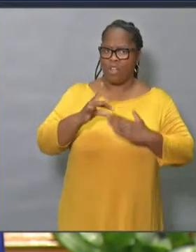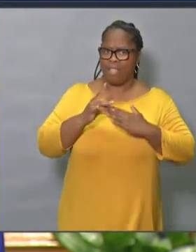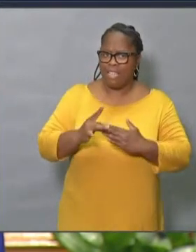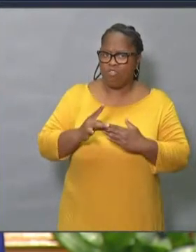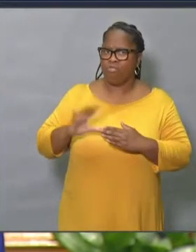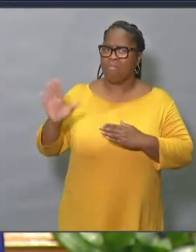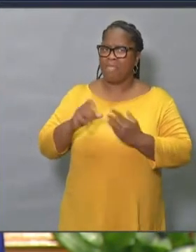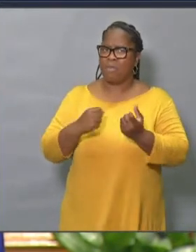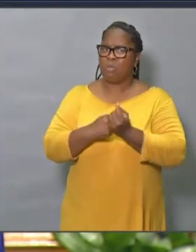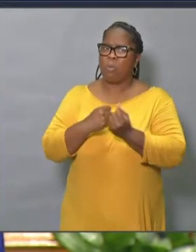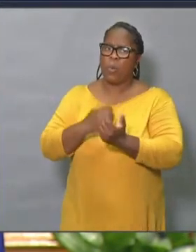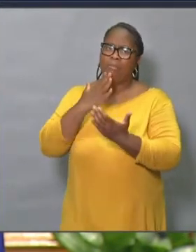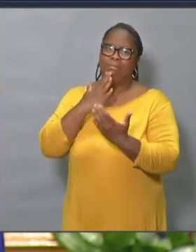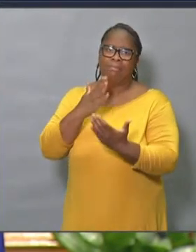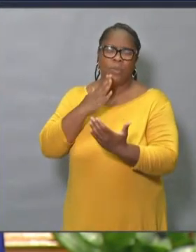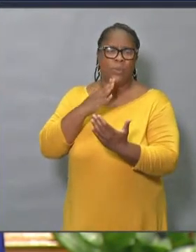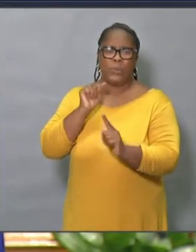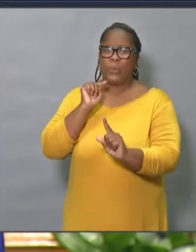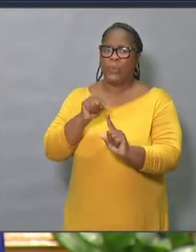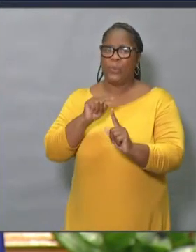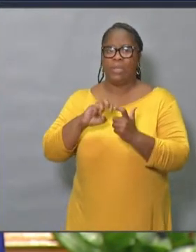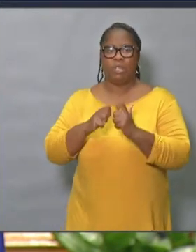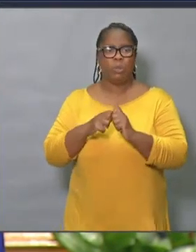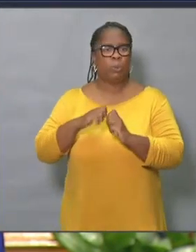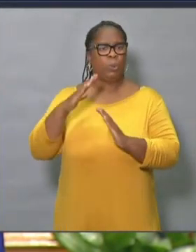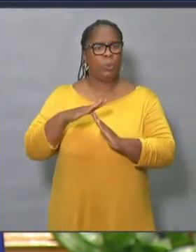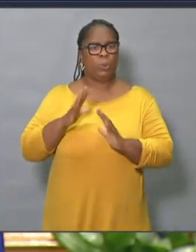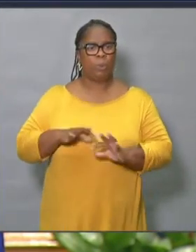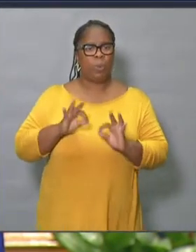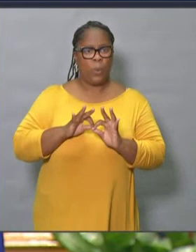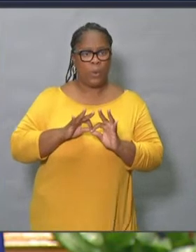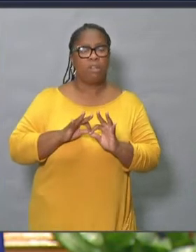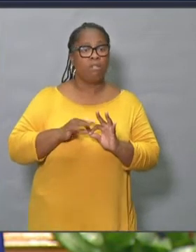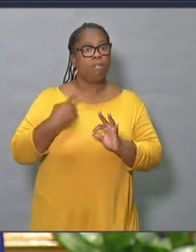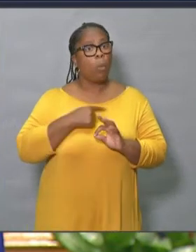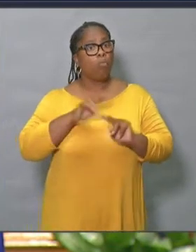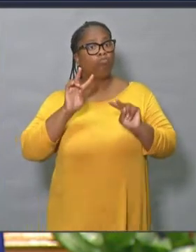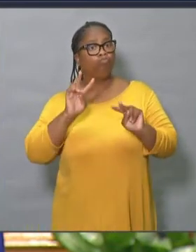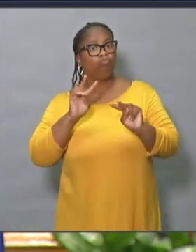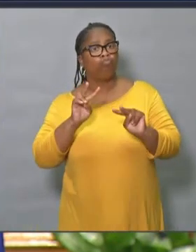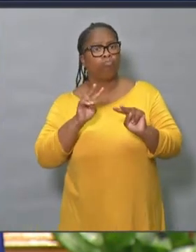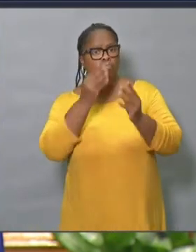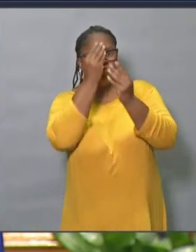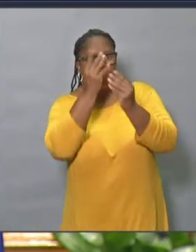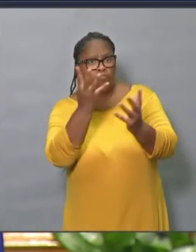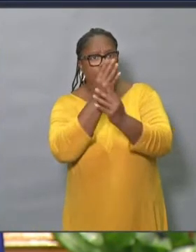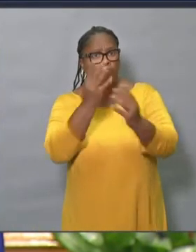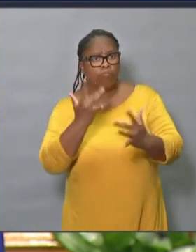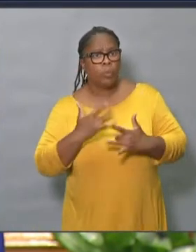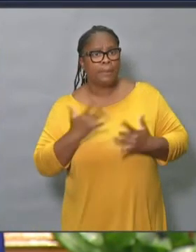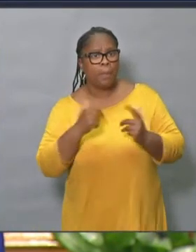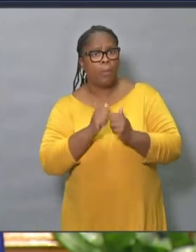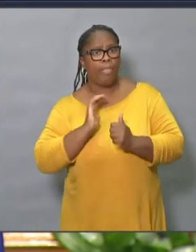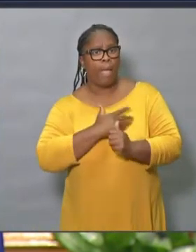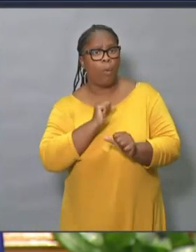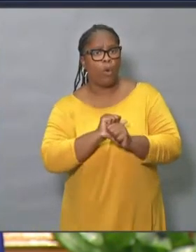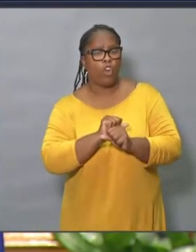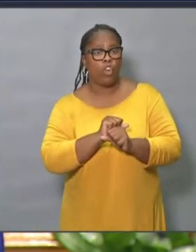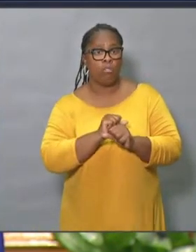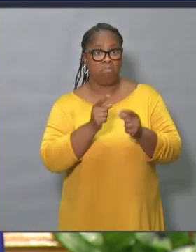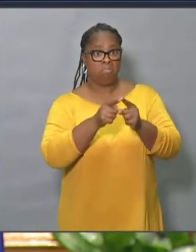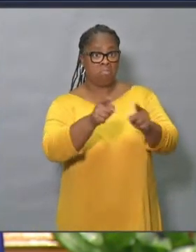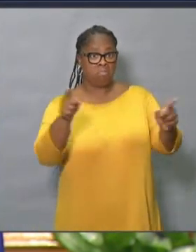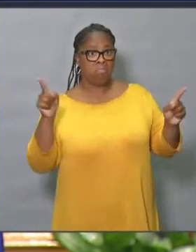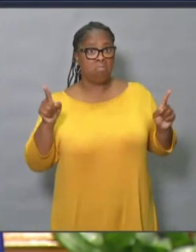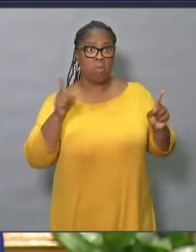support on this most important issue. We do look forward to keeping you up to date on this work, and we're so grateful for